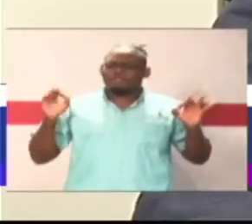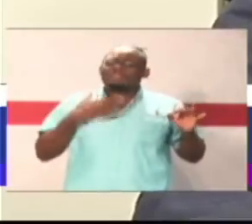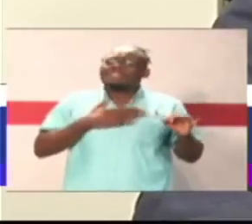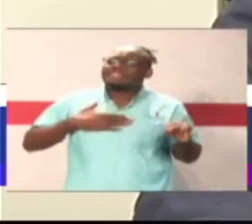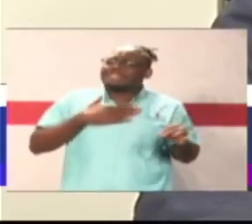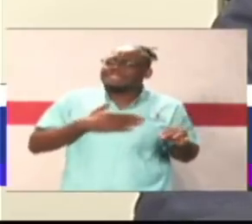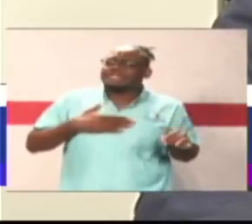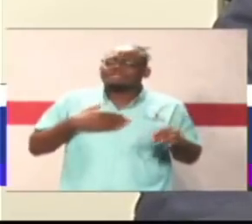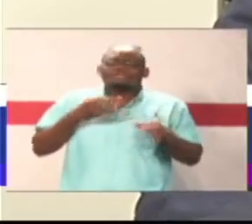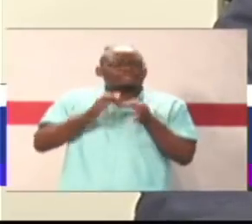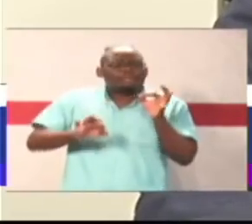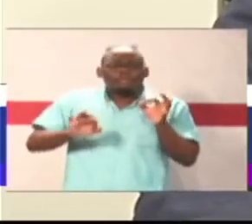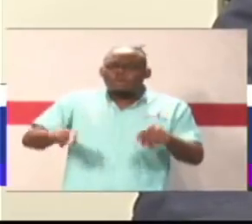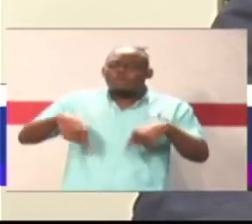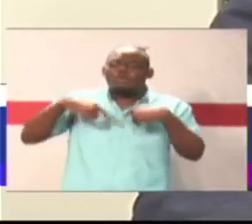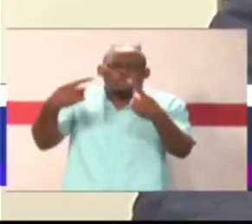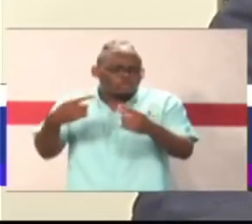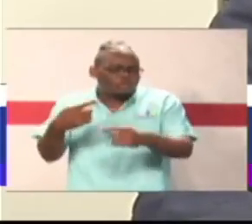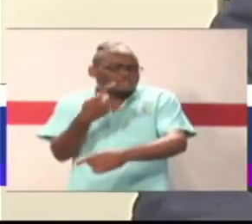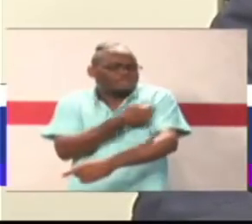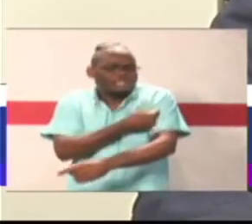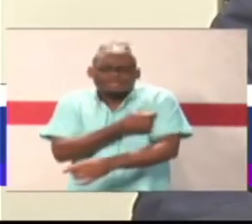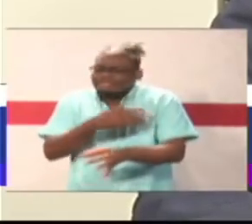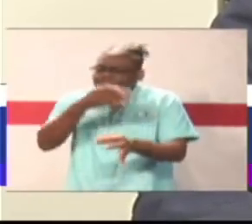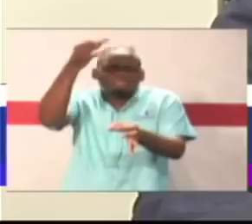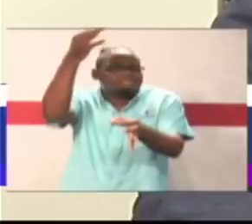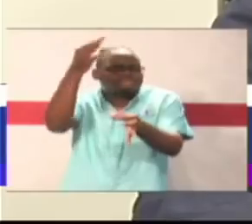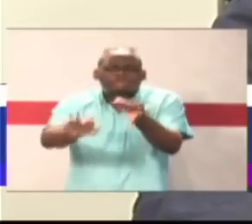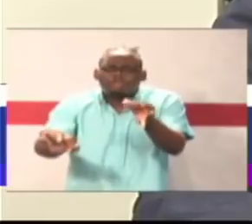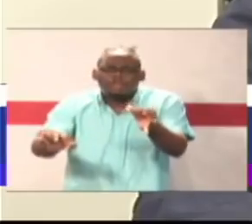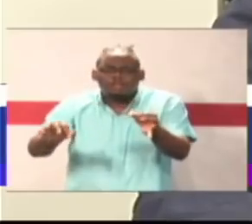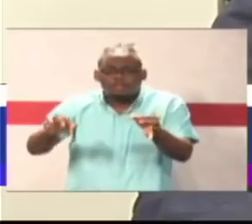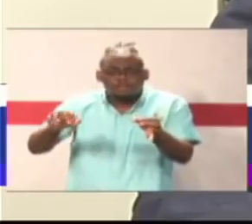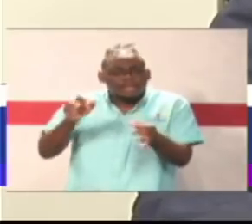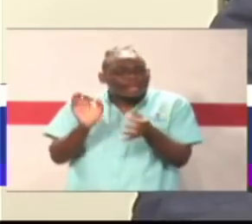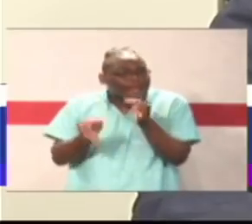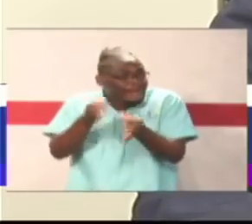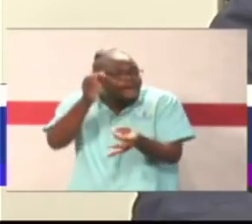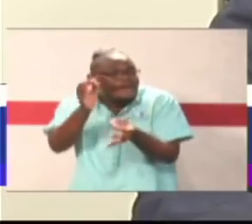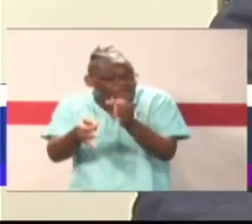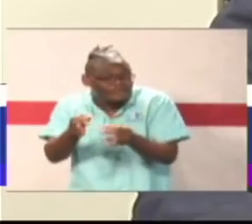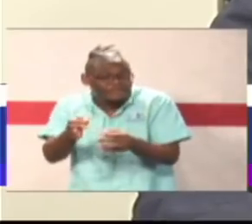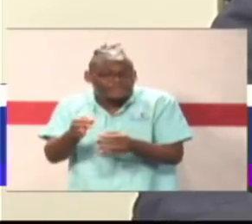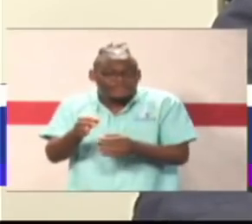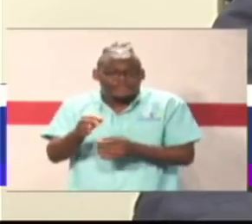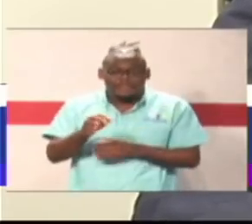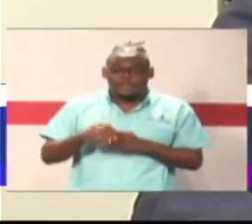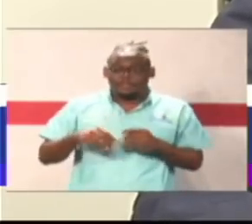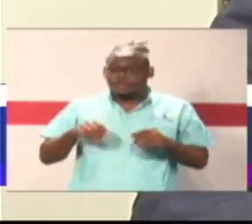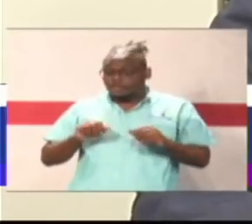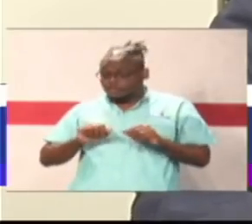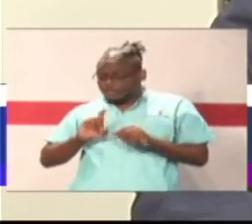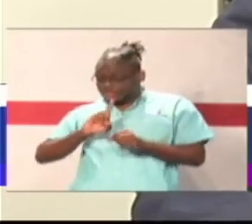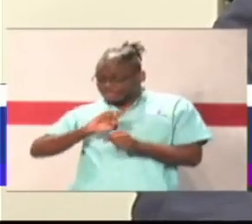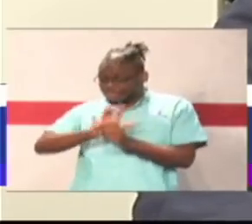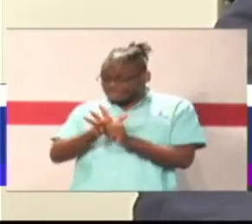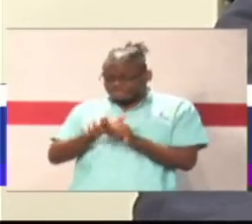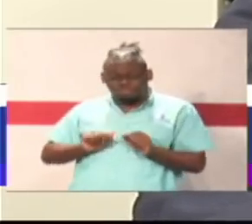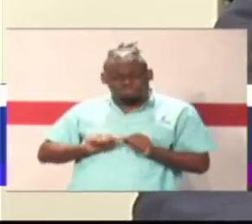vaccinated, because if the Delta variant gets a hold in the community,